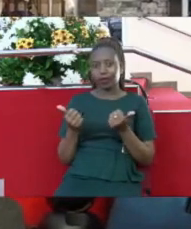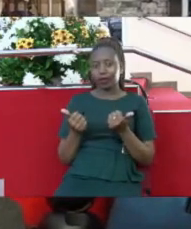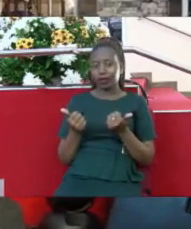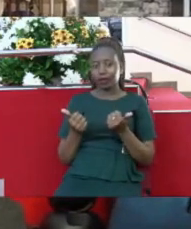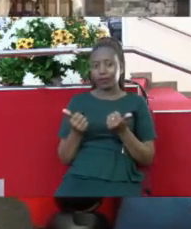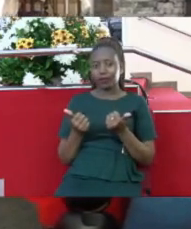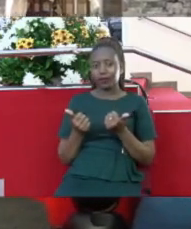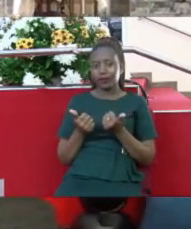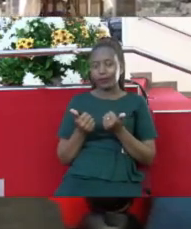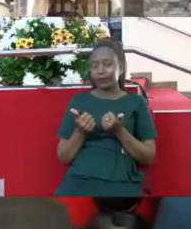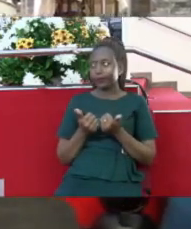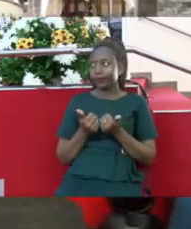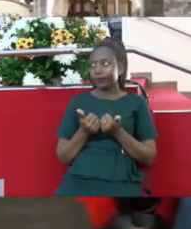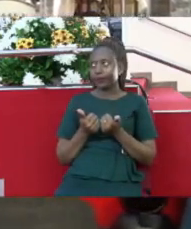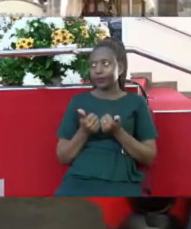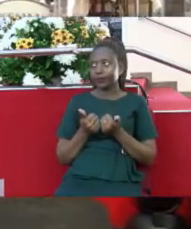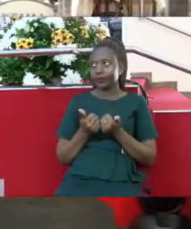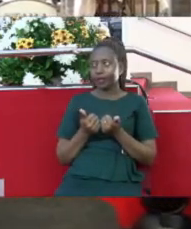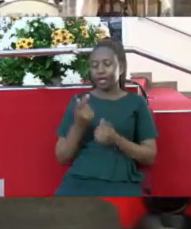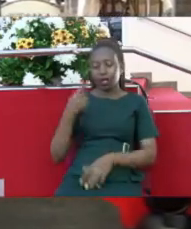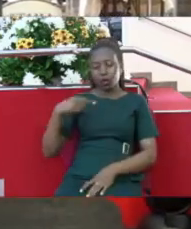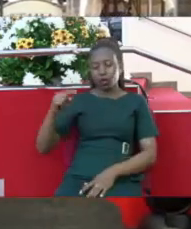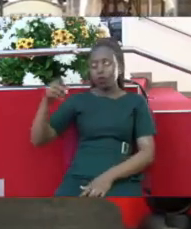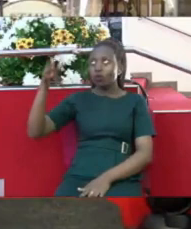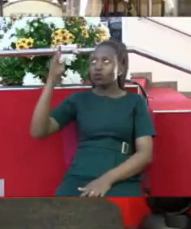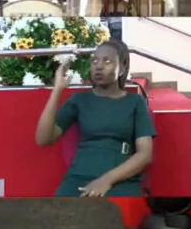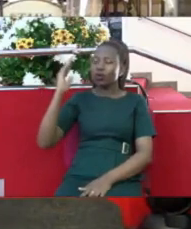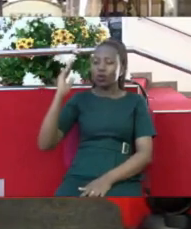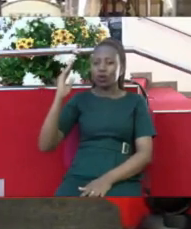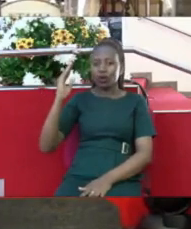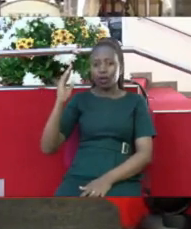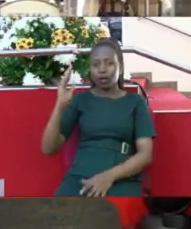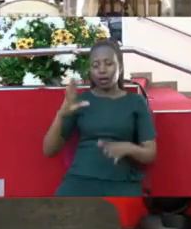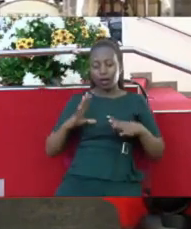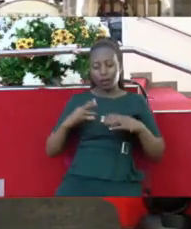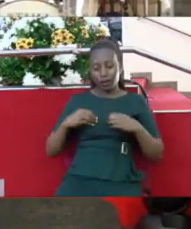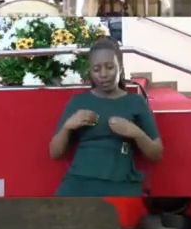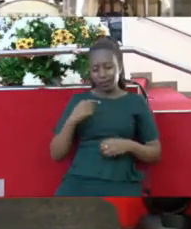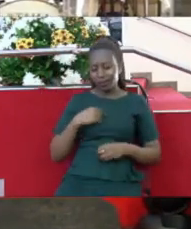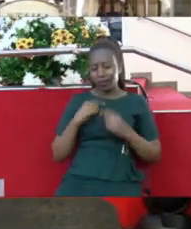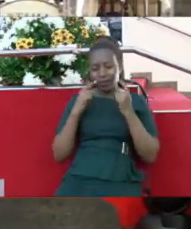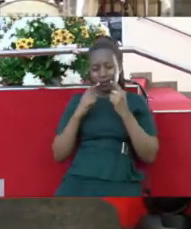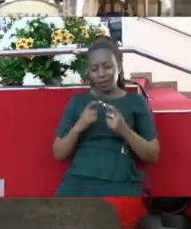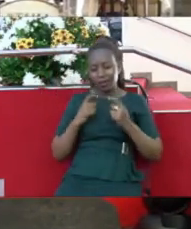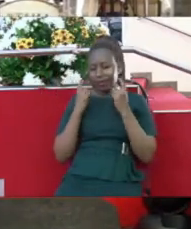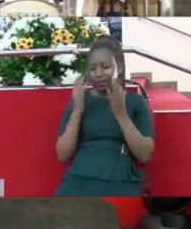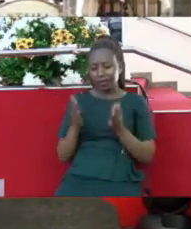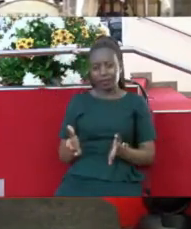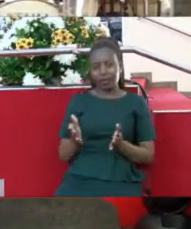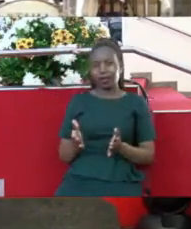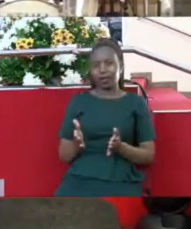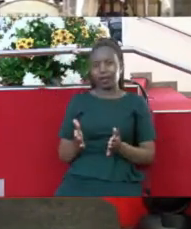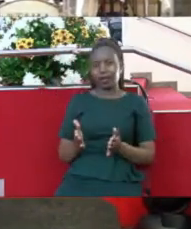unastahili kufanya. That we go to God and say we are those people and so we need to be forgiven. We confess our sins every